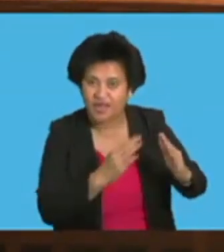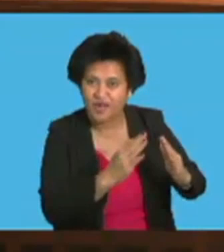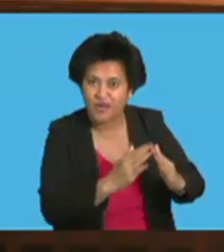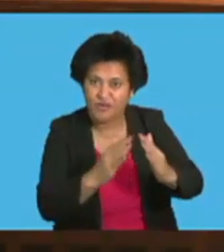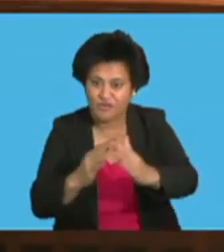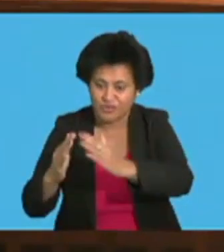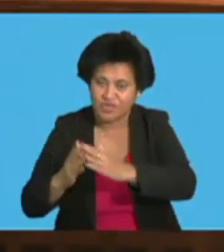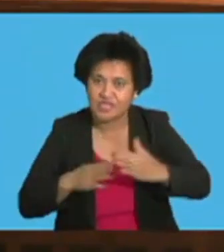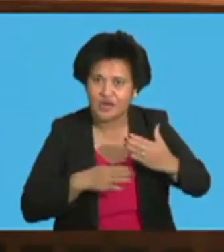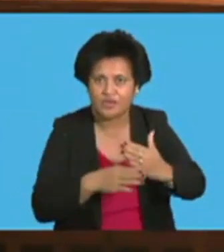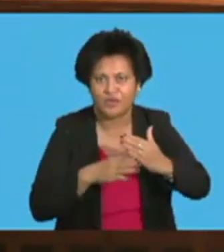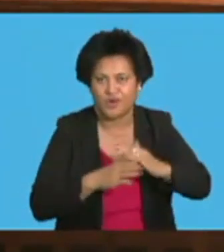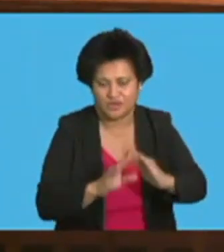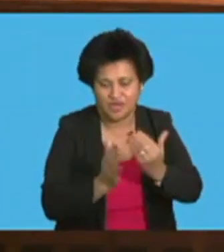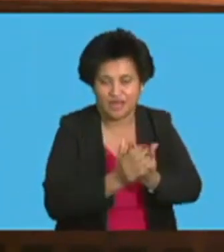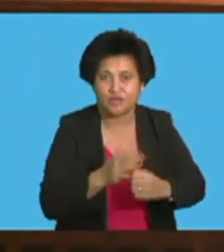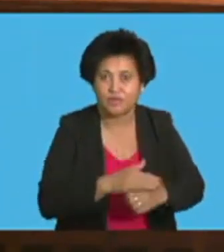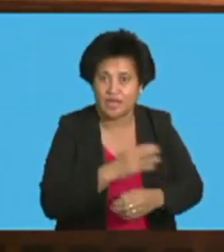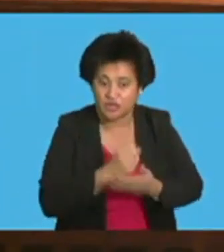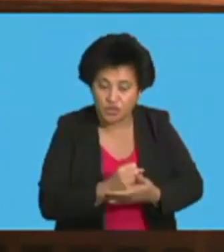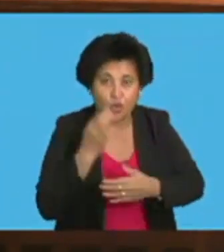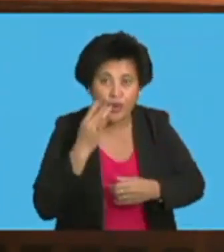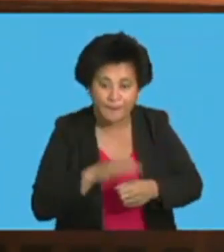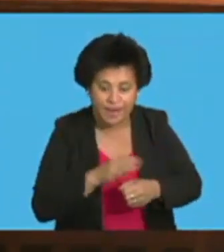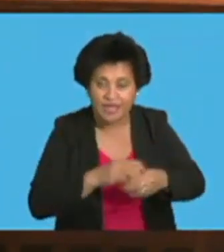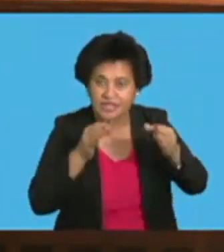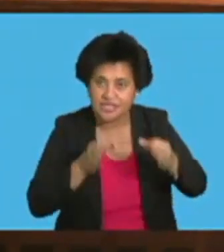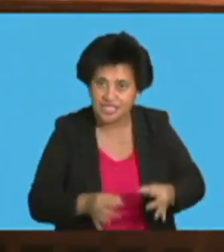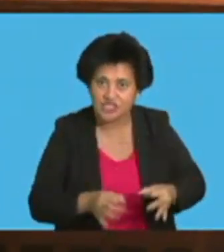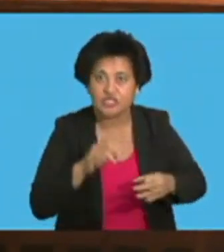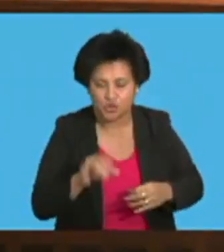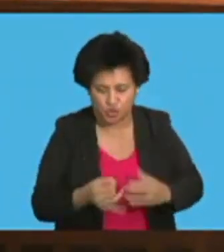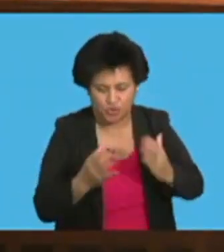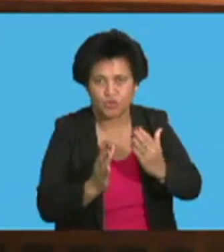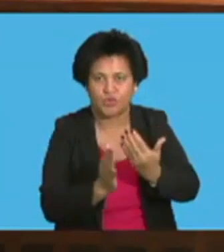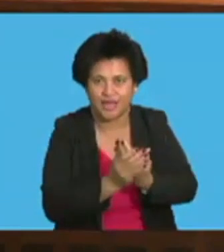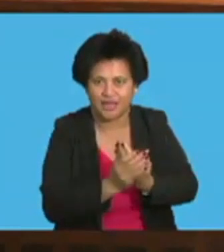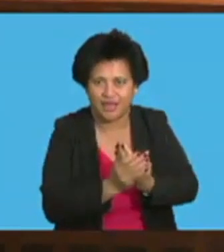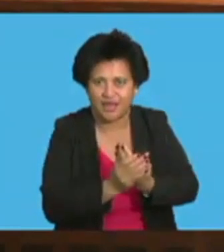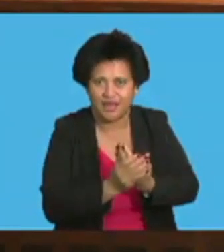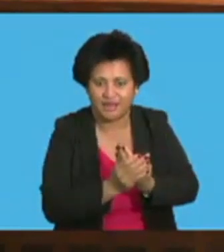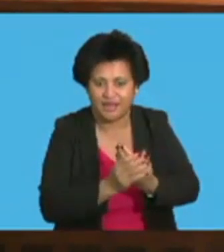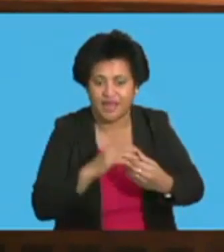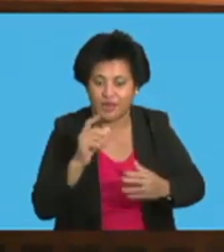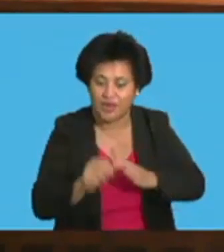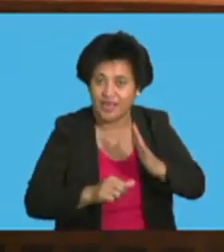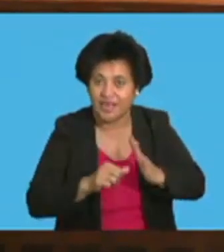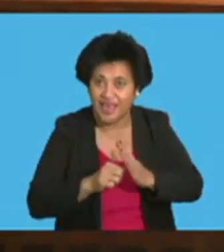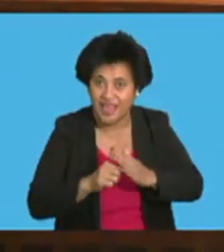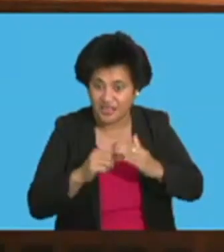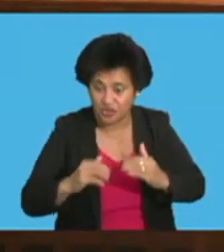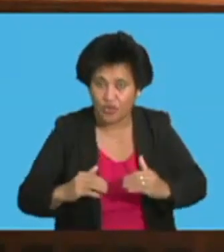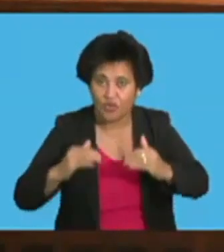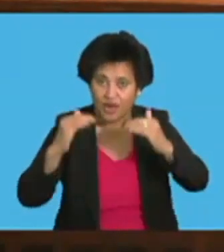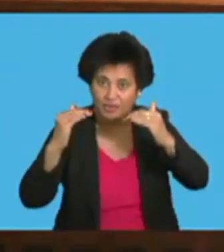school and that they are encouraged to participate in decision making if they are of the appropriate age, Honorable Speaker. In a